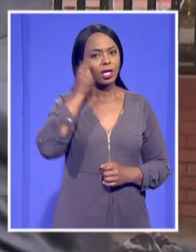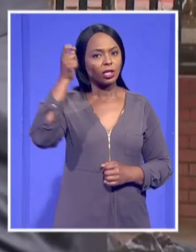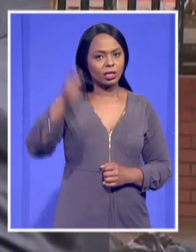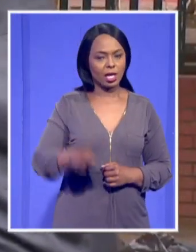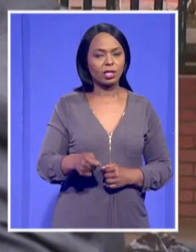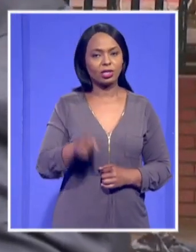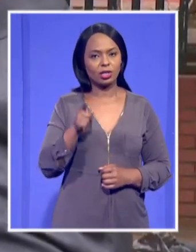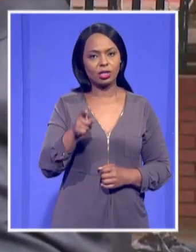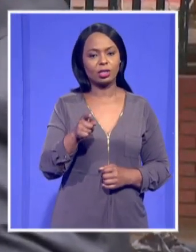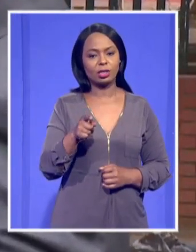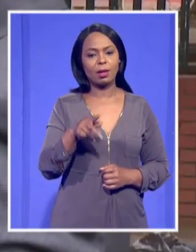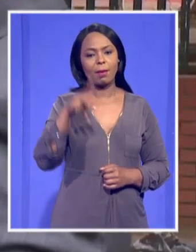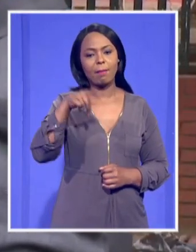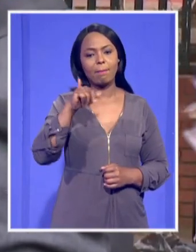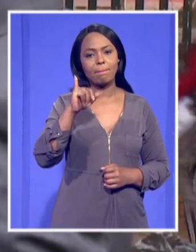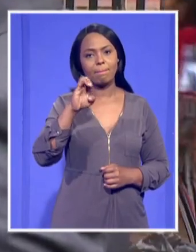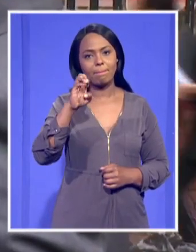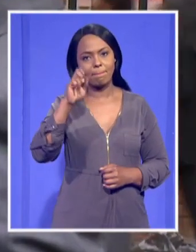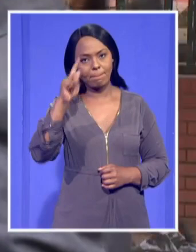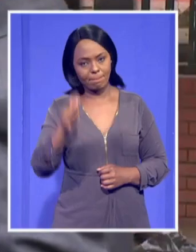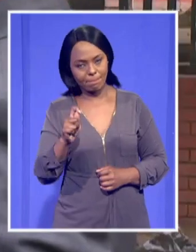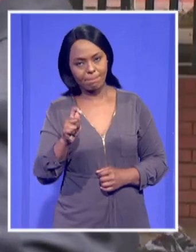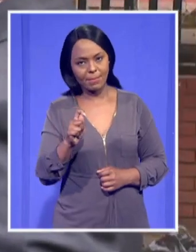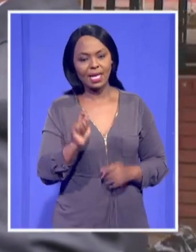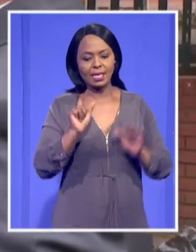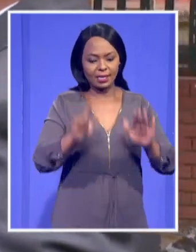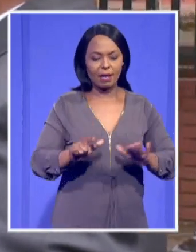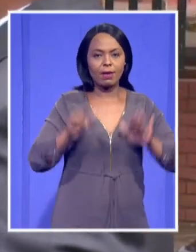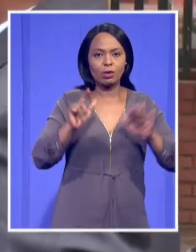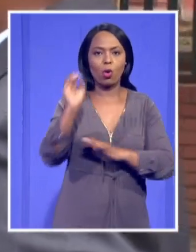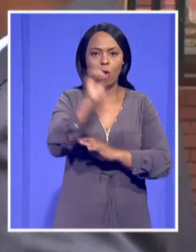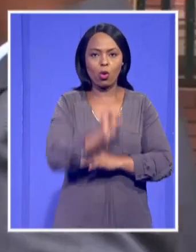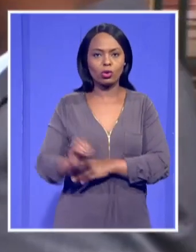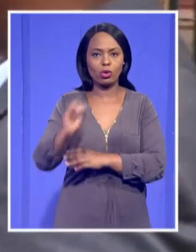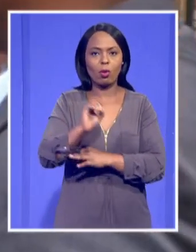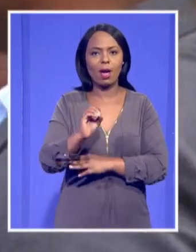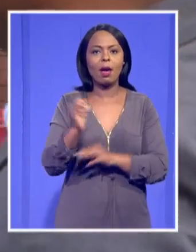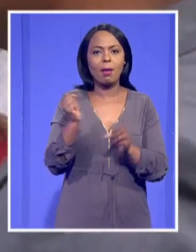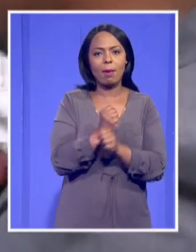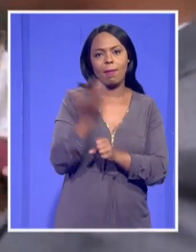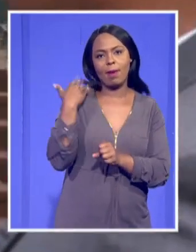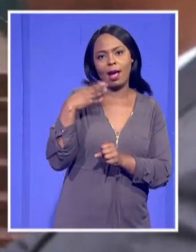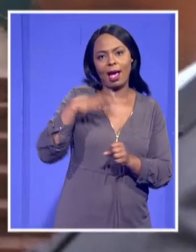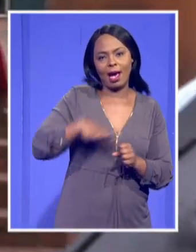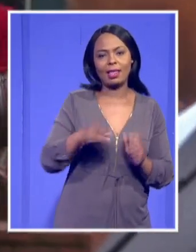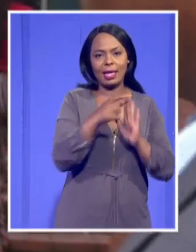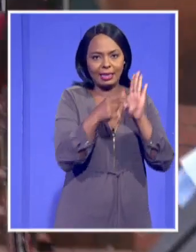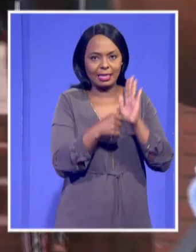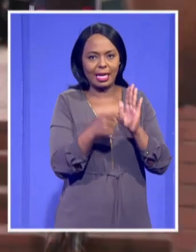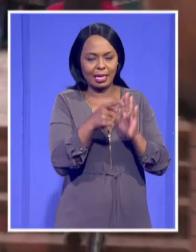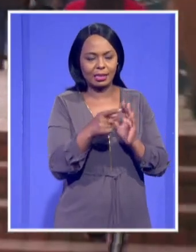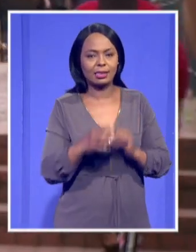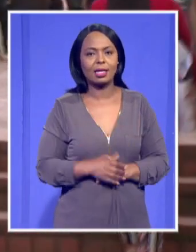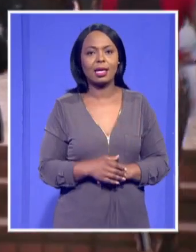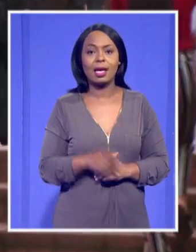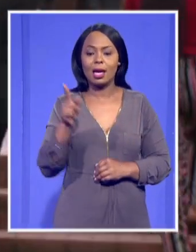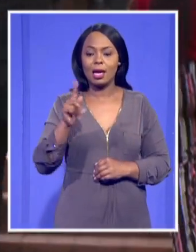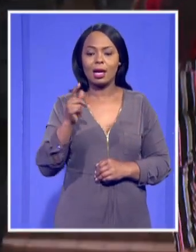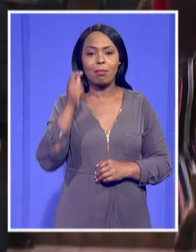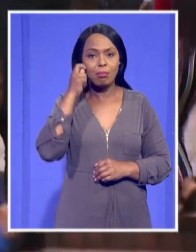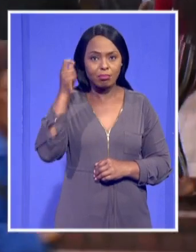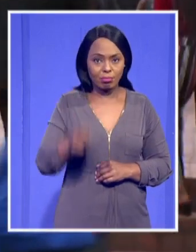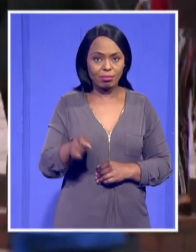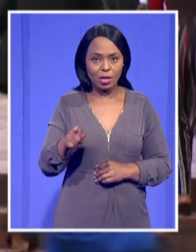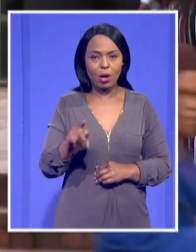you know that today, the 17th of October, like all other holding dates, Judge Koen had already said that on all such holding